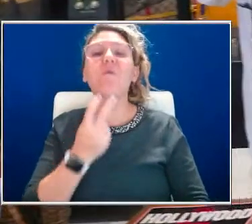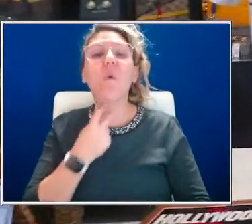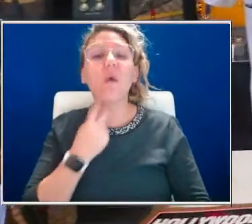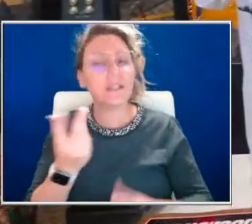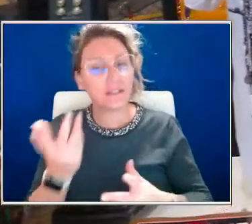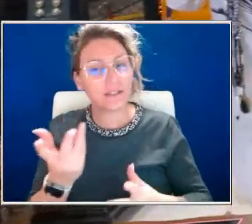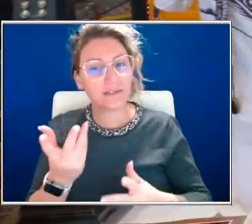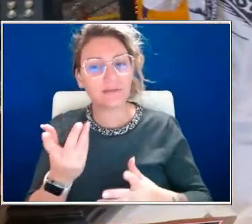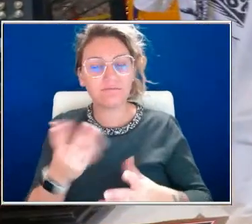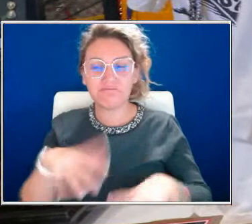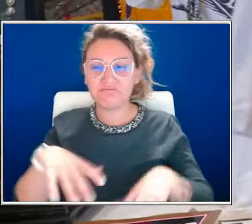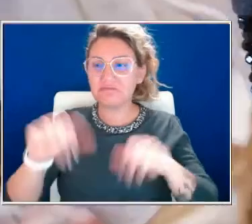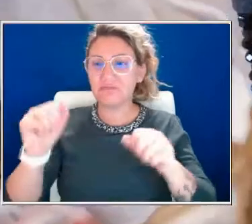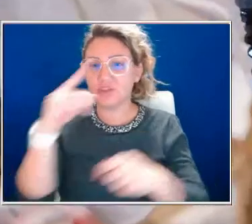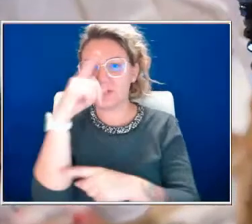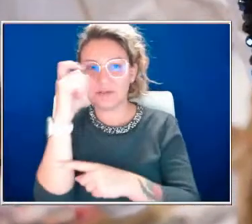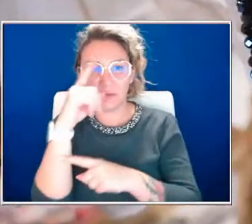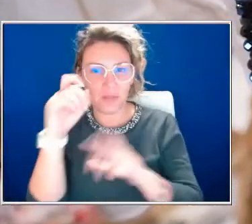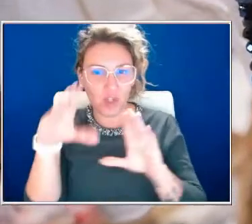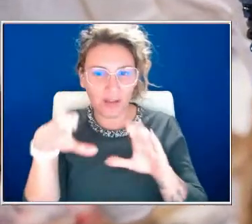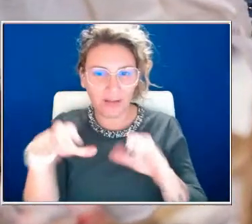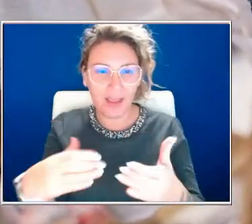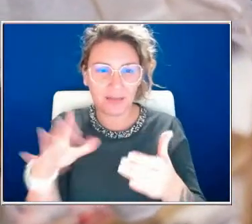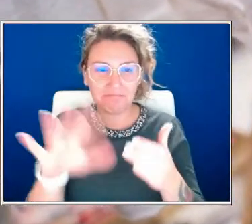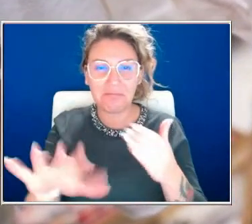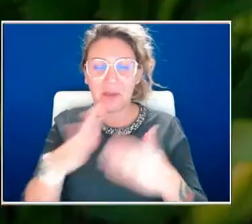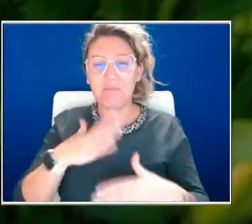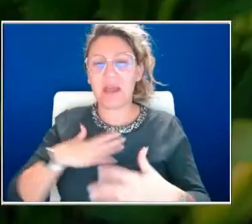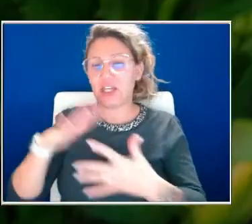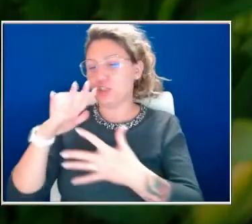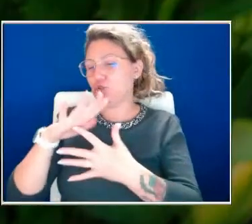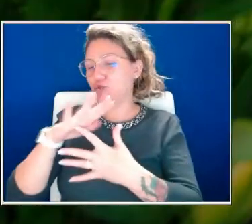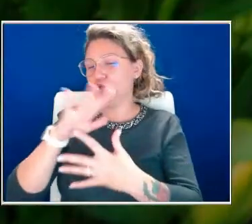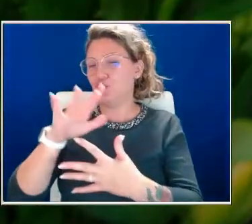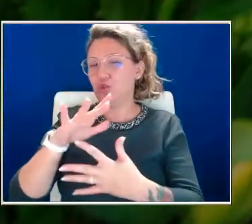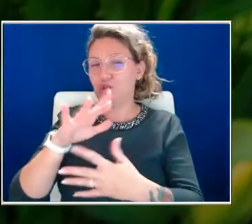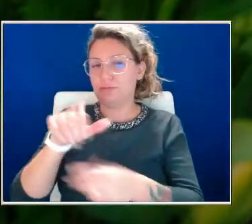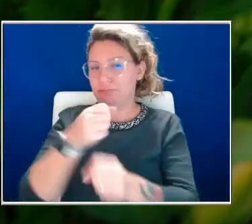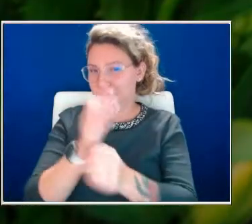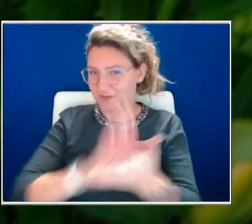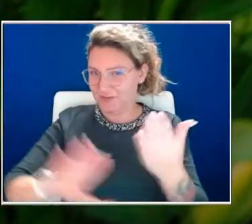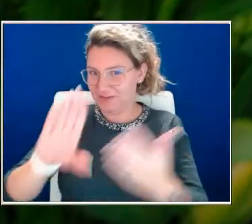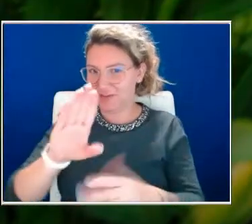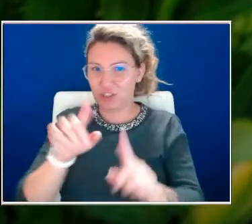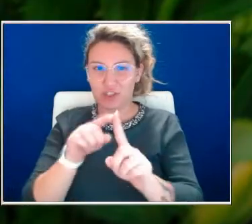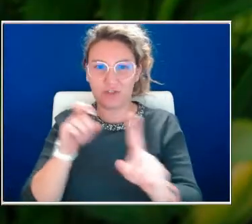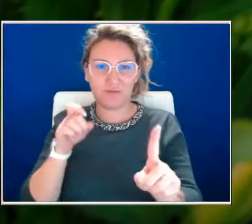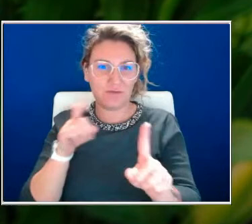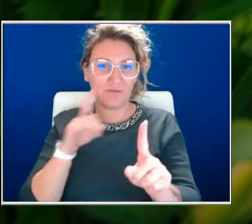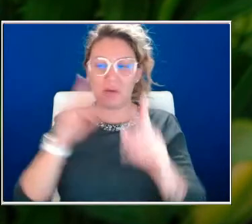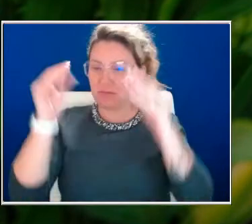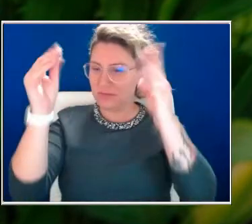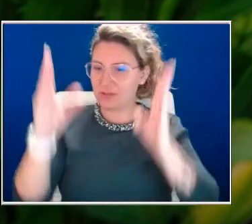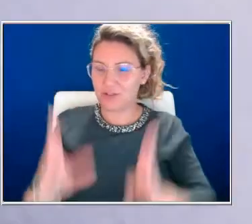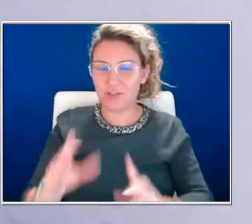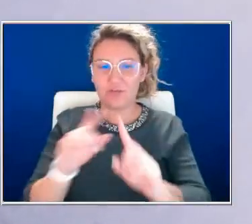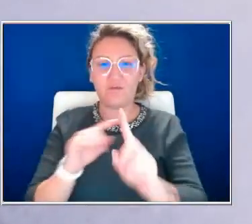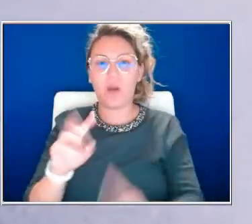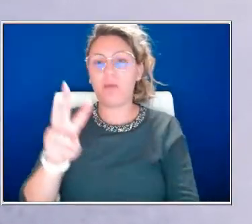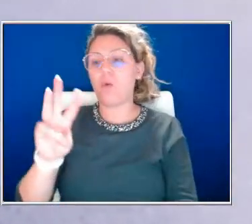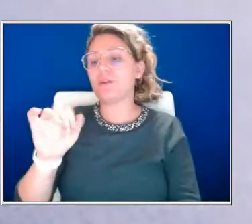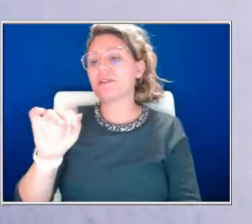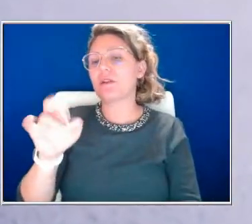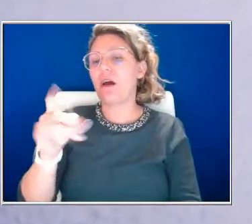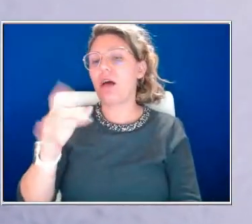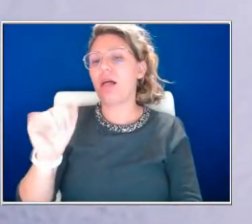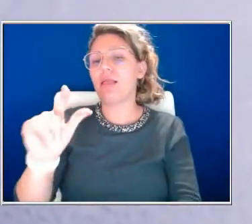summer classes. This was about my junior year, from a professor from La Scala at Friends University,